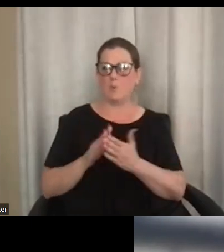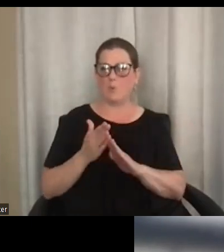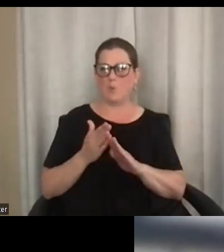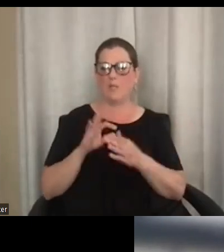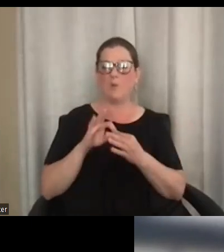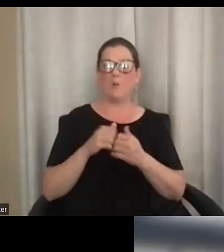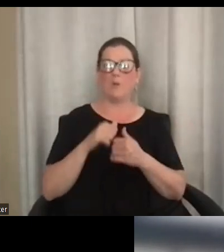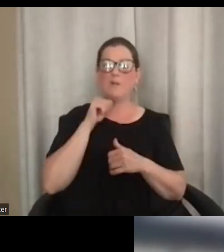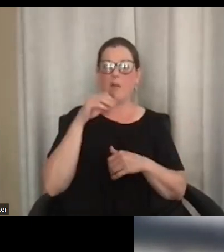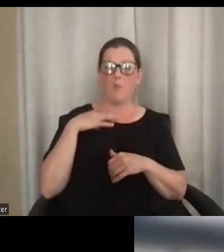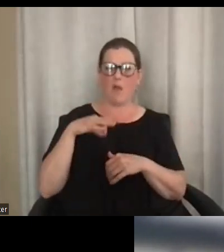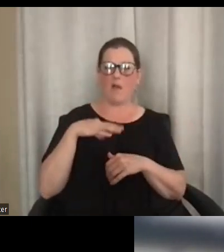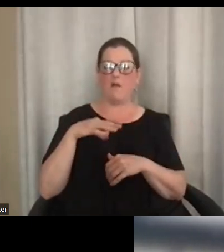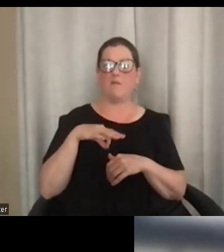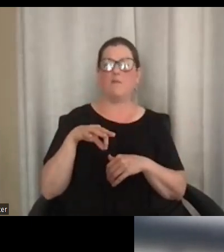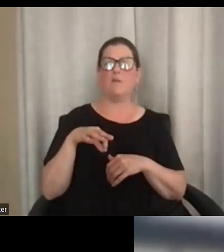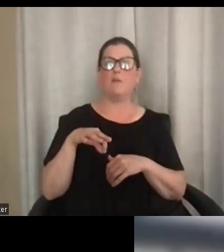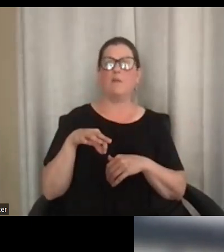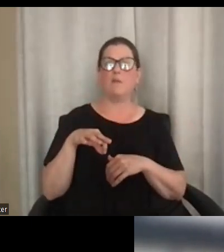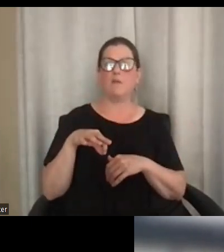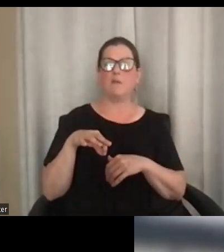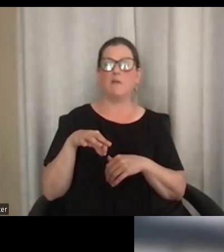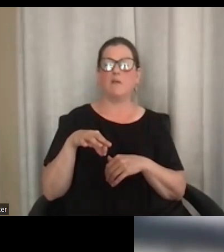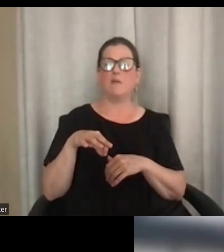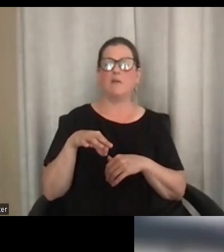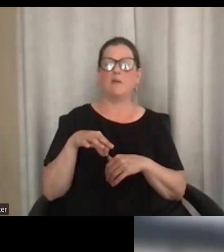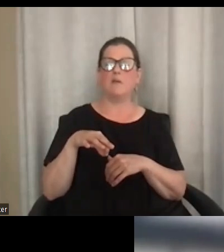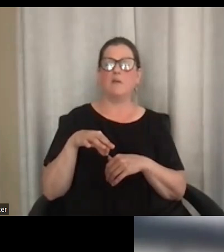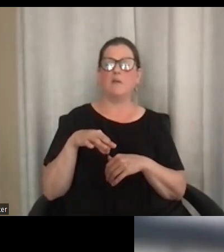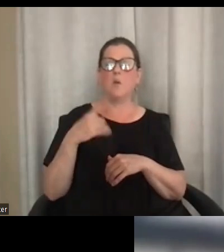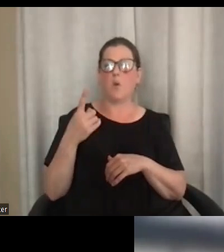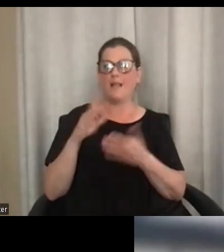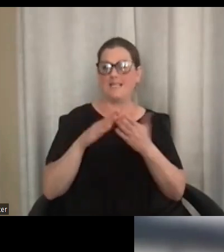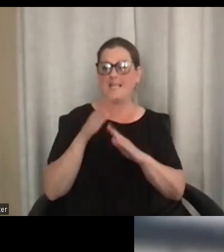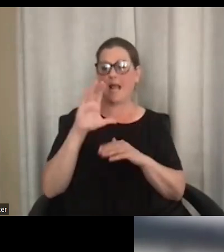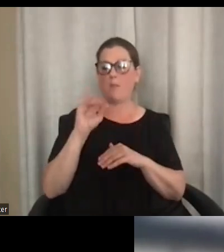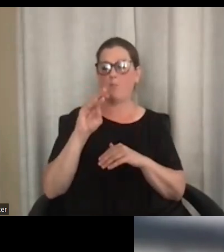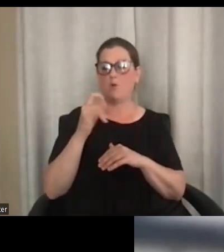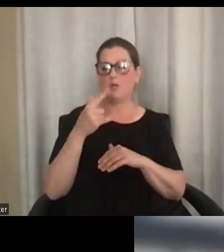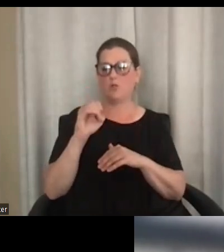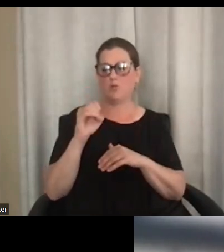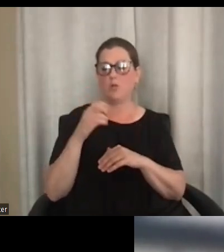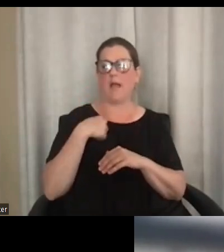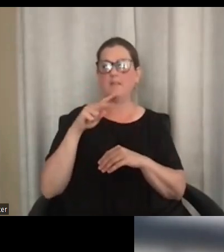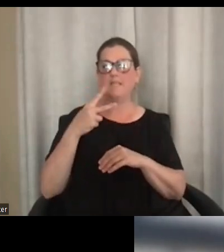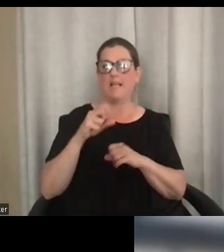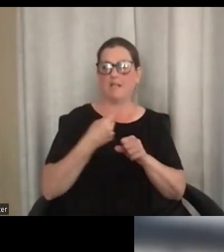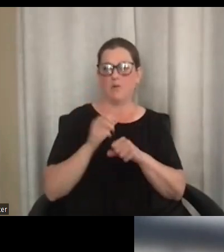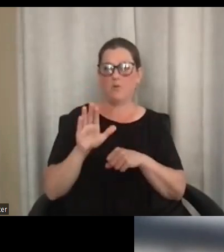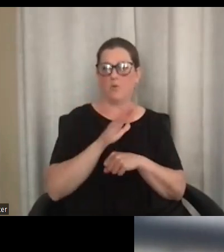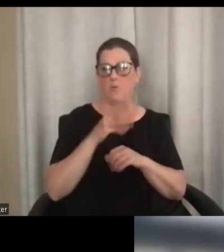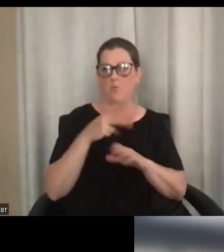nonprofit level. So the city, just lift up one example, is the city of Cambridge has entered a second year of their program. It's